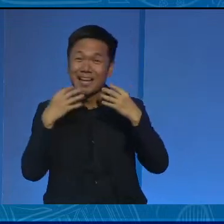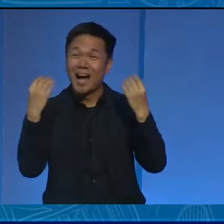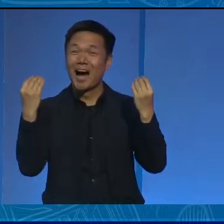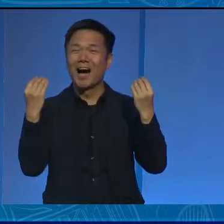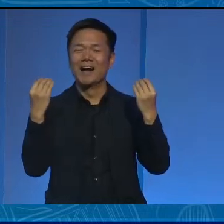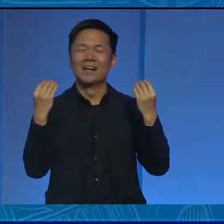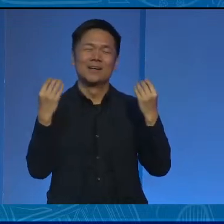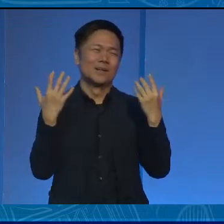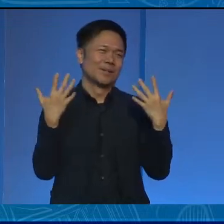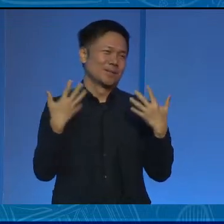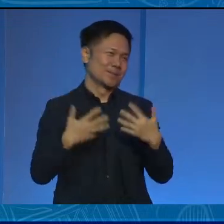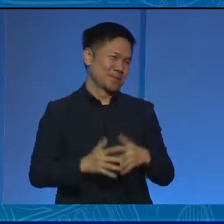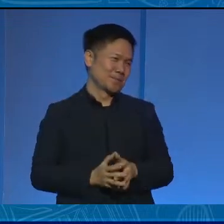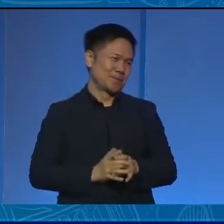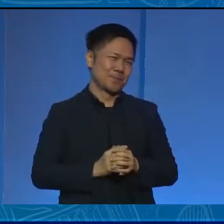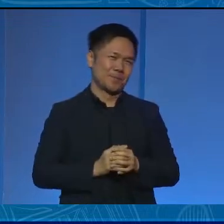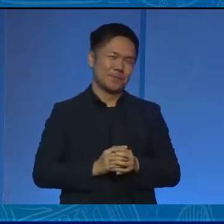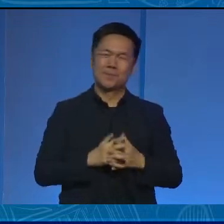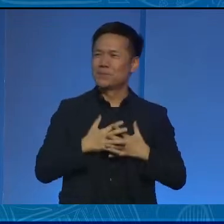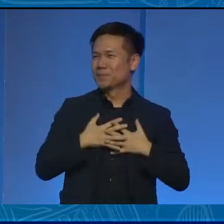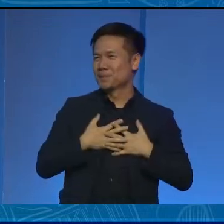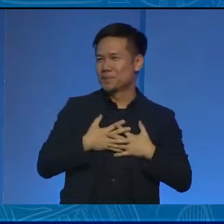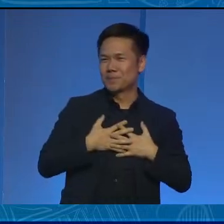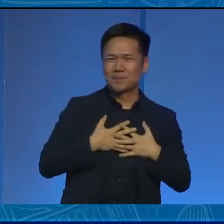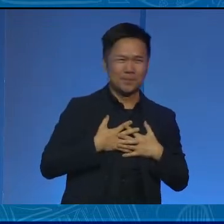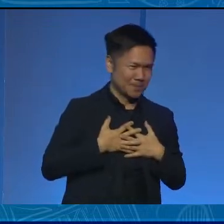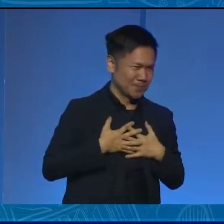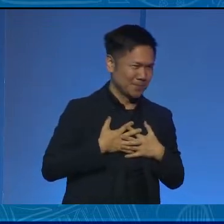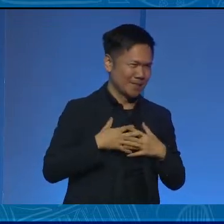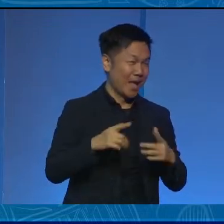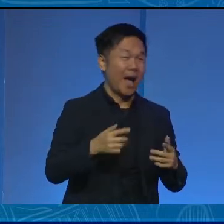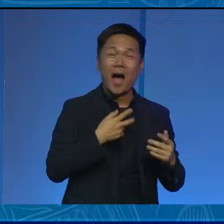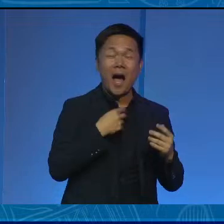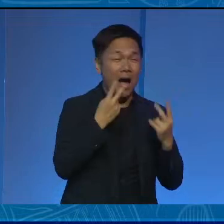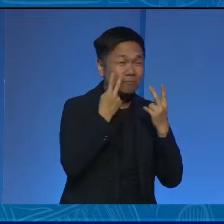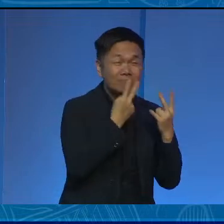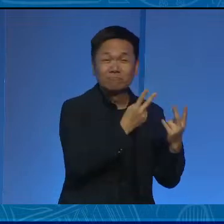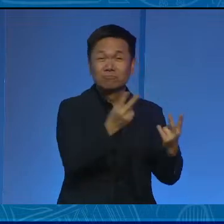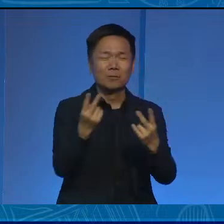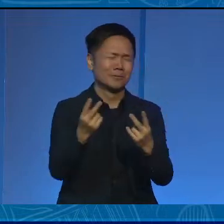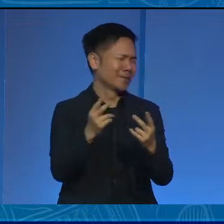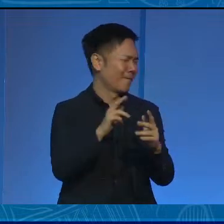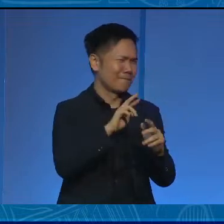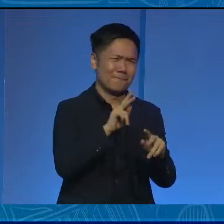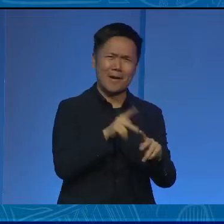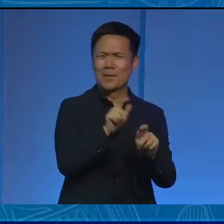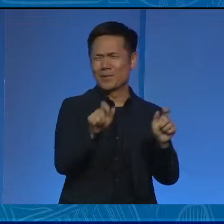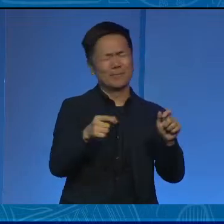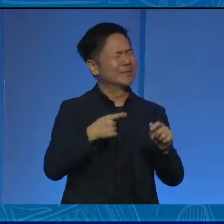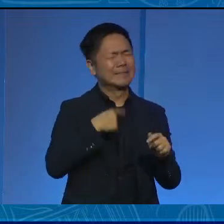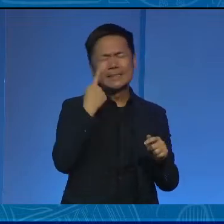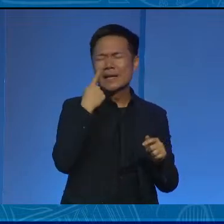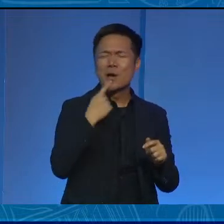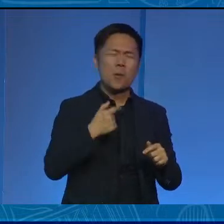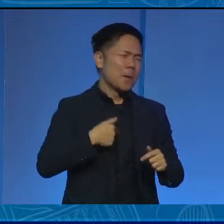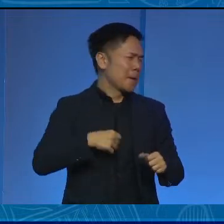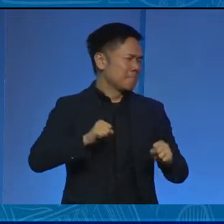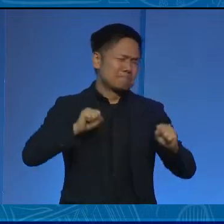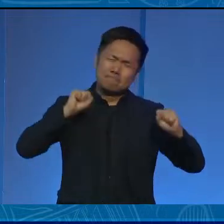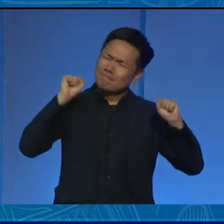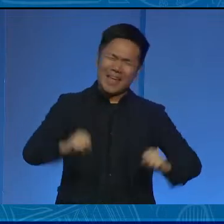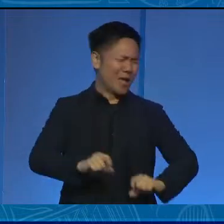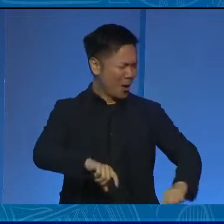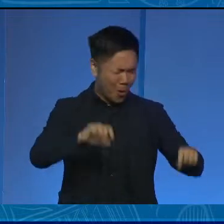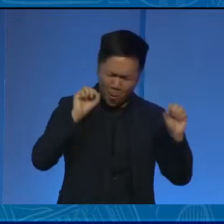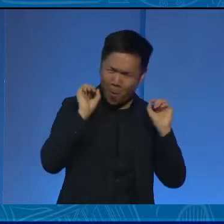contagious. I think this really gives me confidence that we will be all right. As humanity, if you